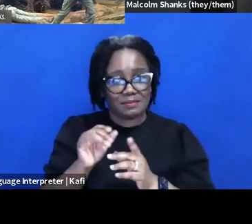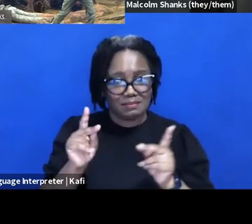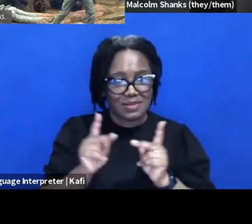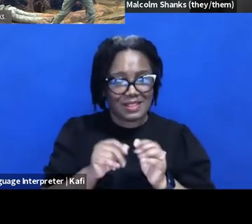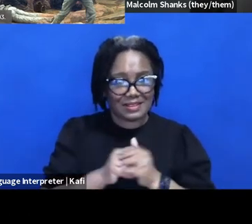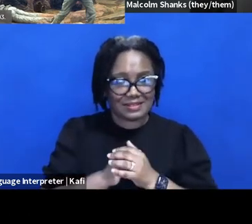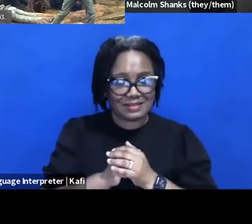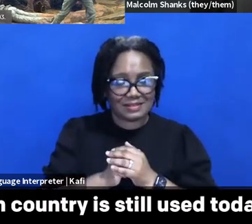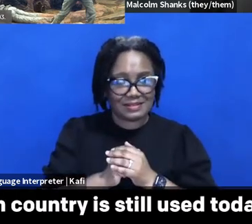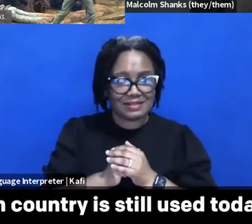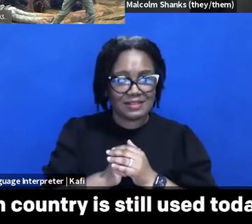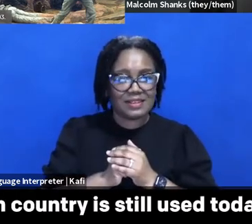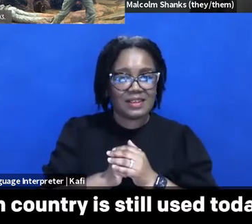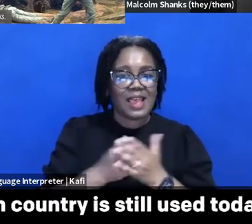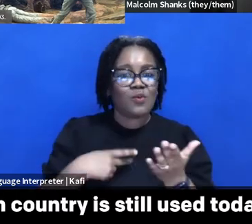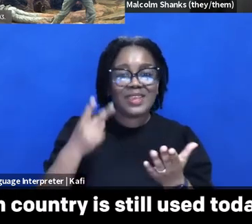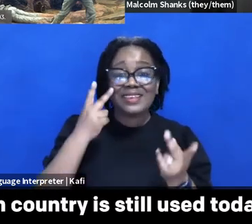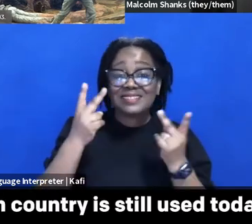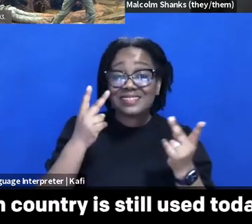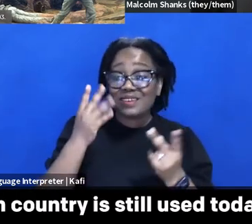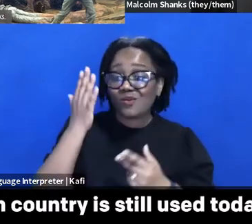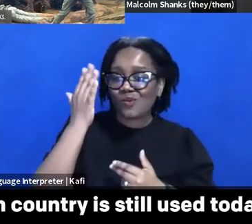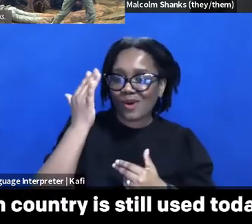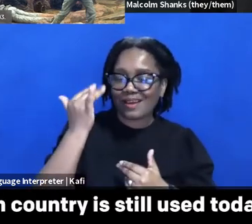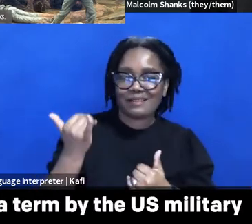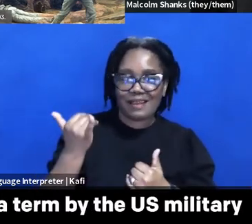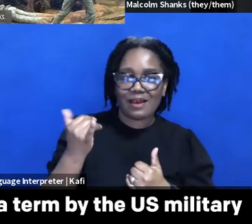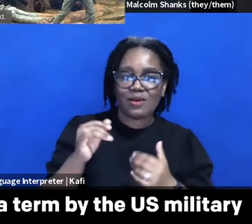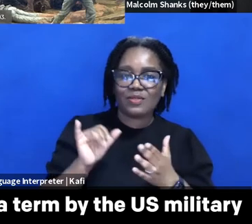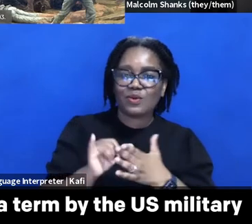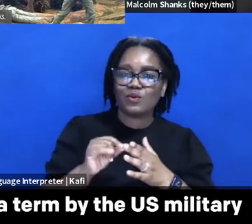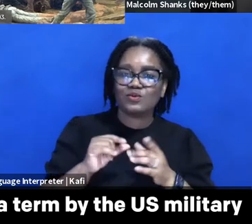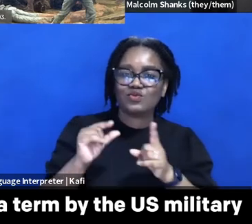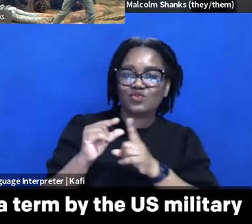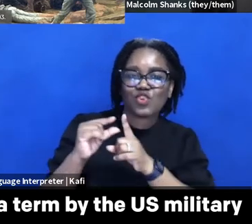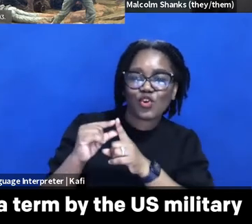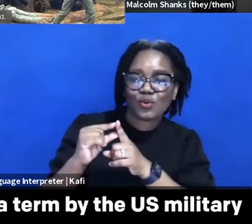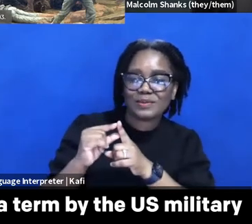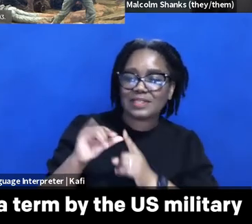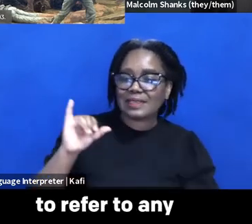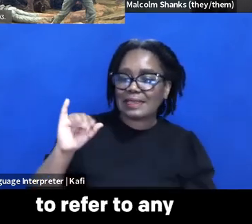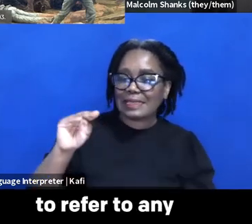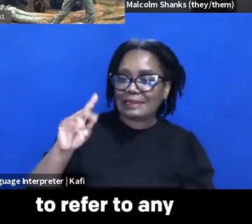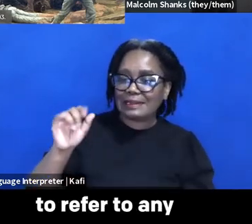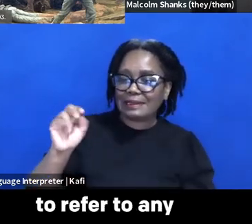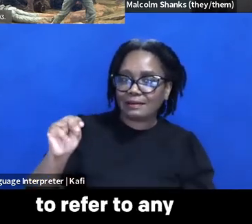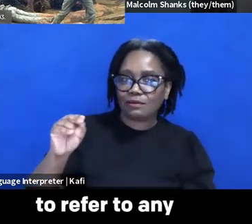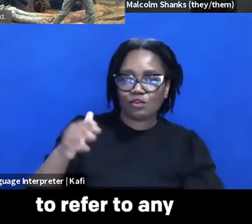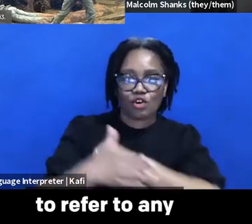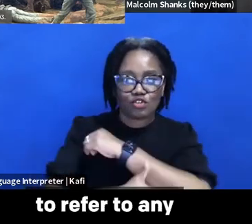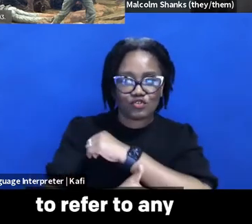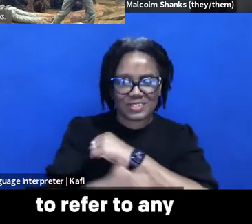exactly Indian country is still used today as a term by the US military to refer